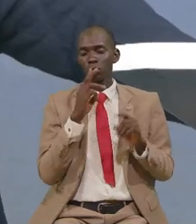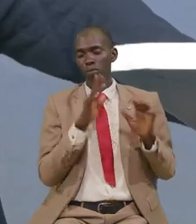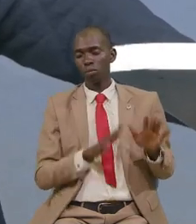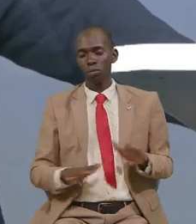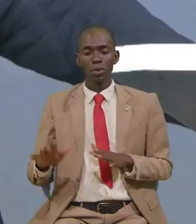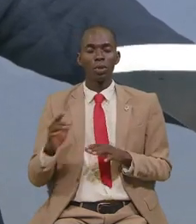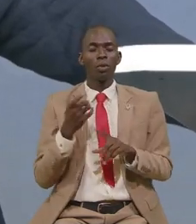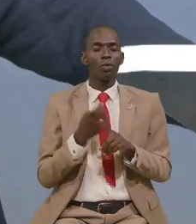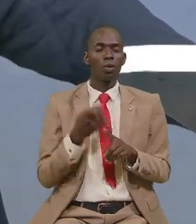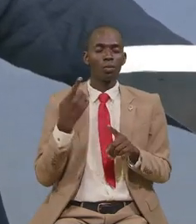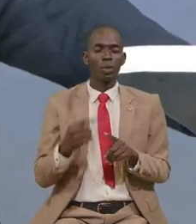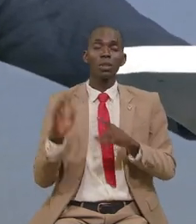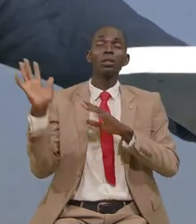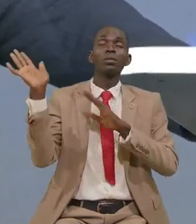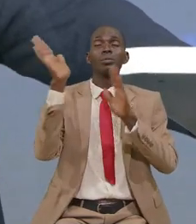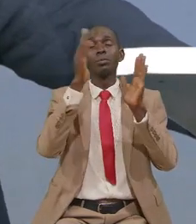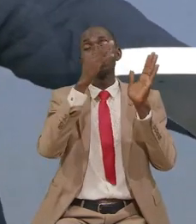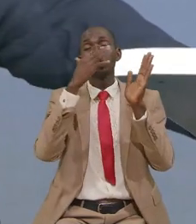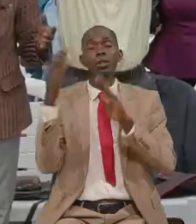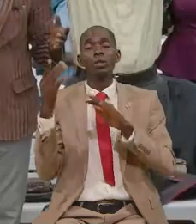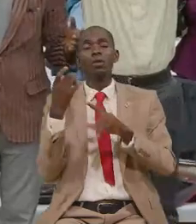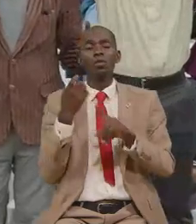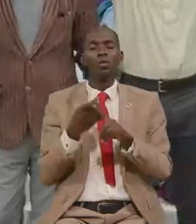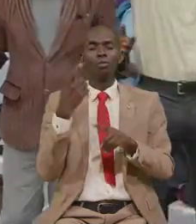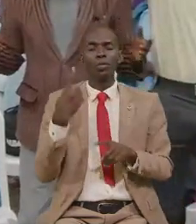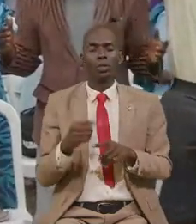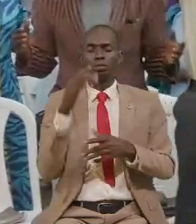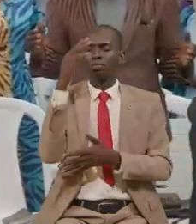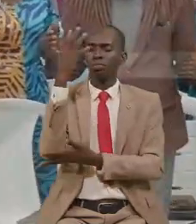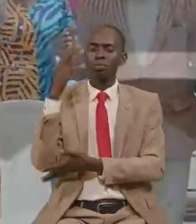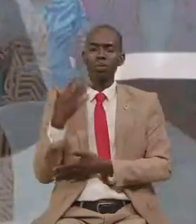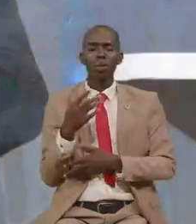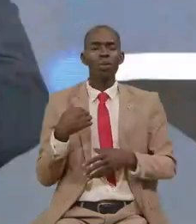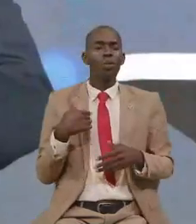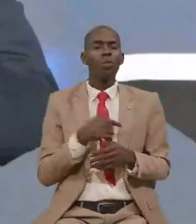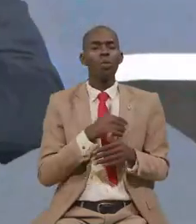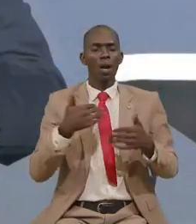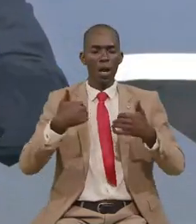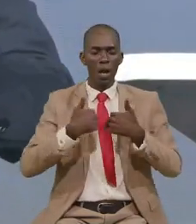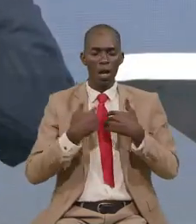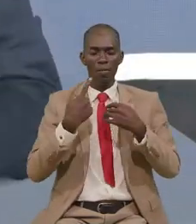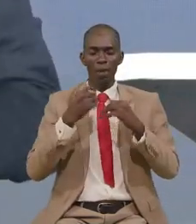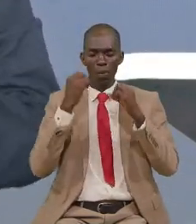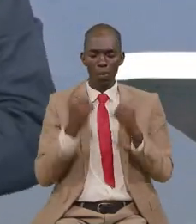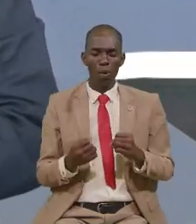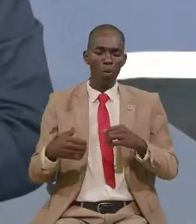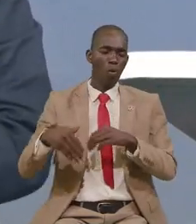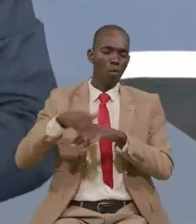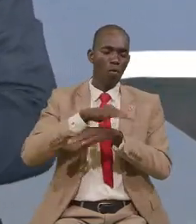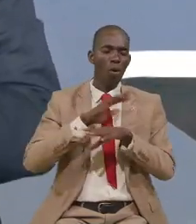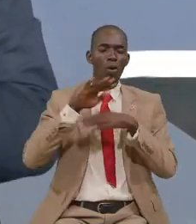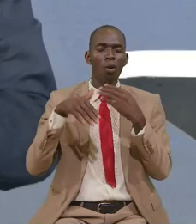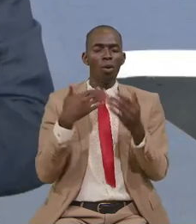from the sky, from the bush. We have the power over all the